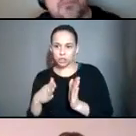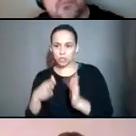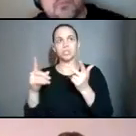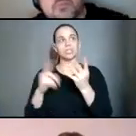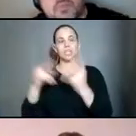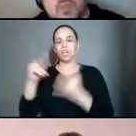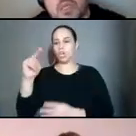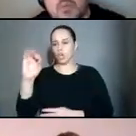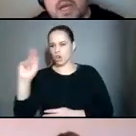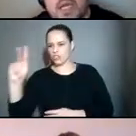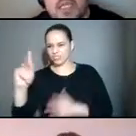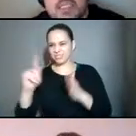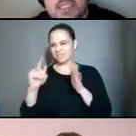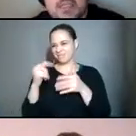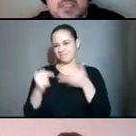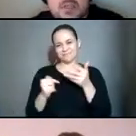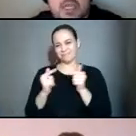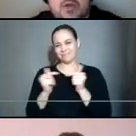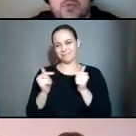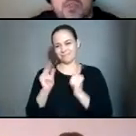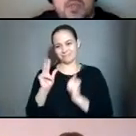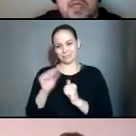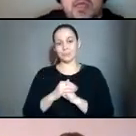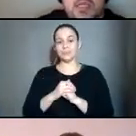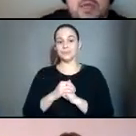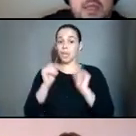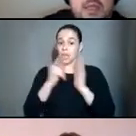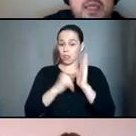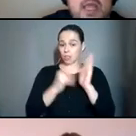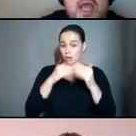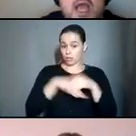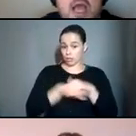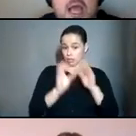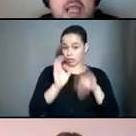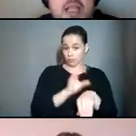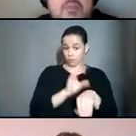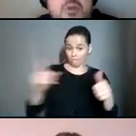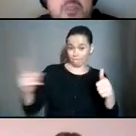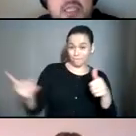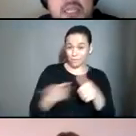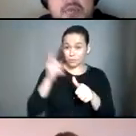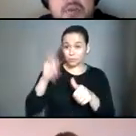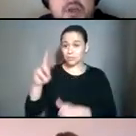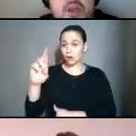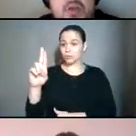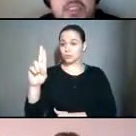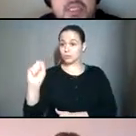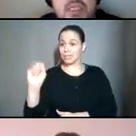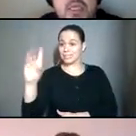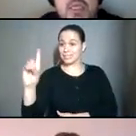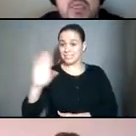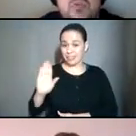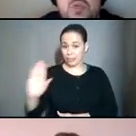To log in on a computer, navigate to RUSD's Clever portal and have your child log